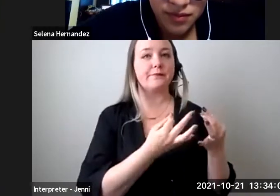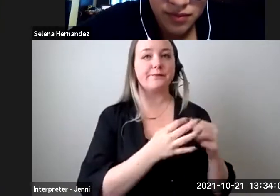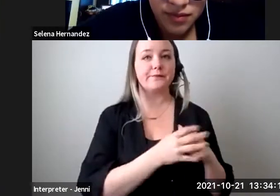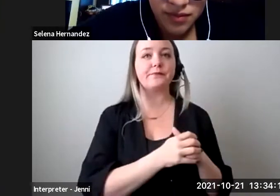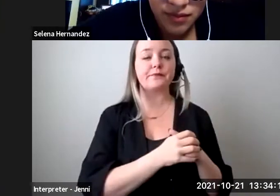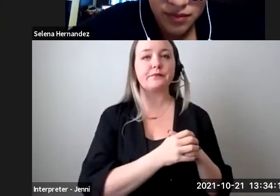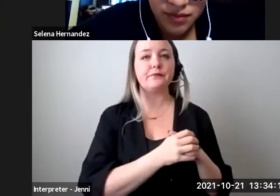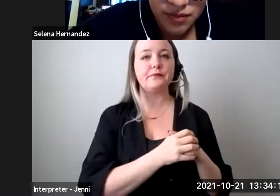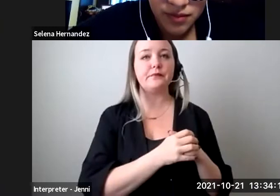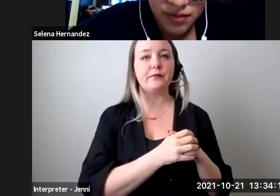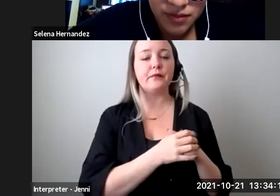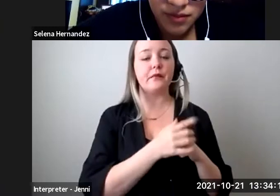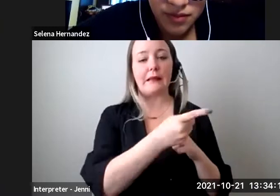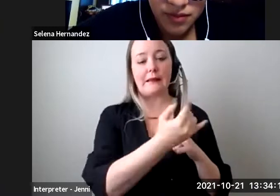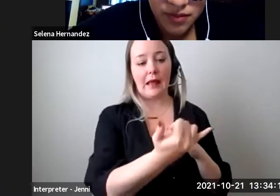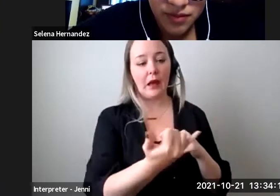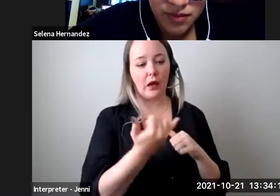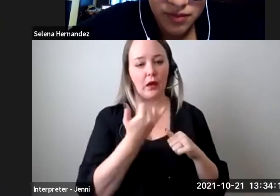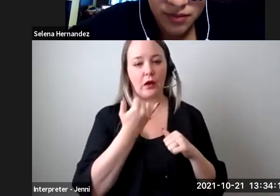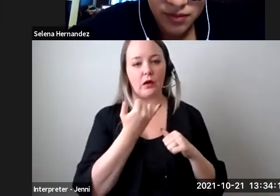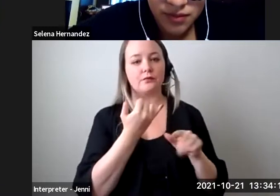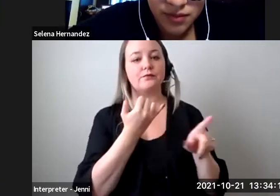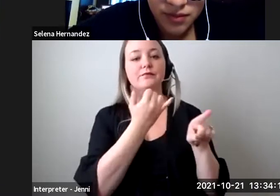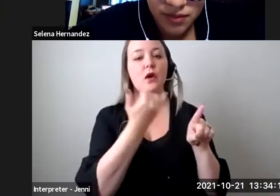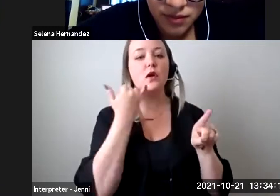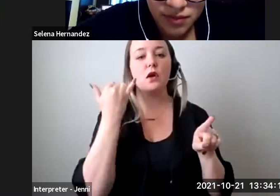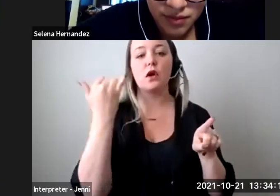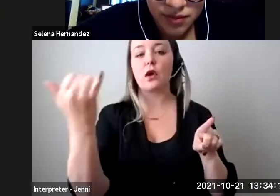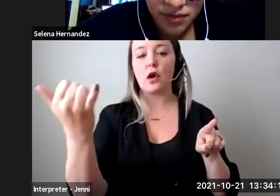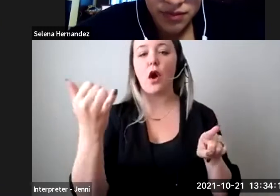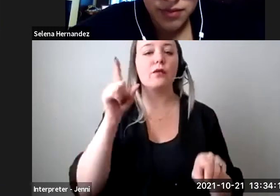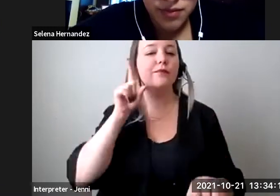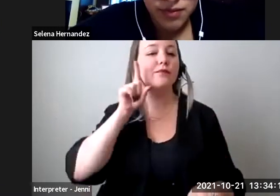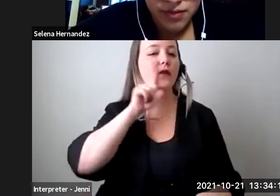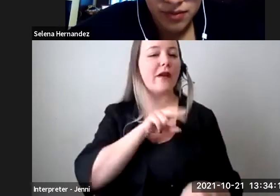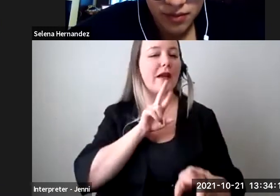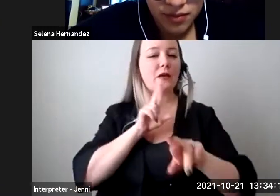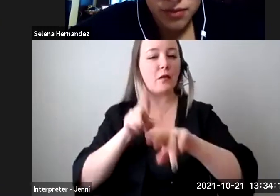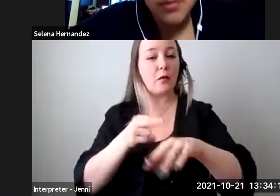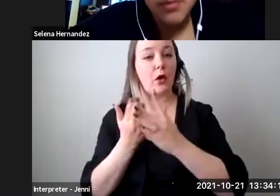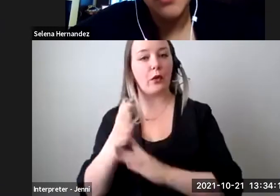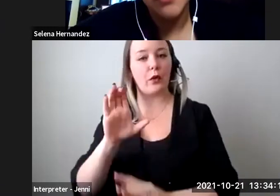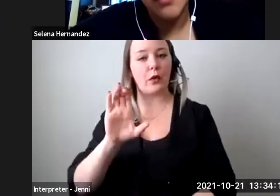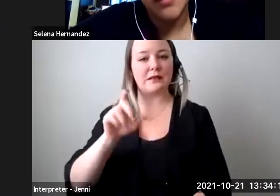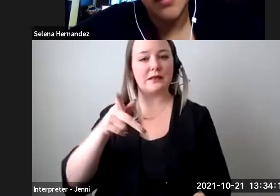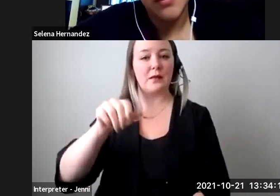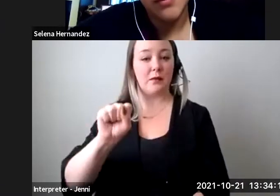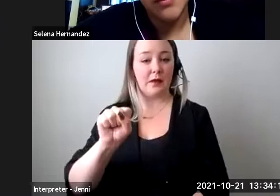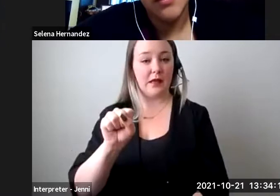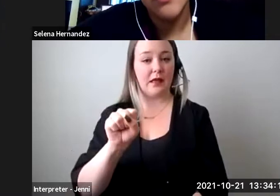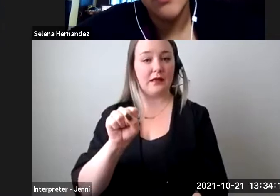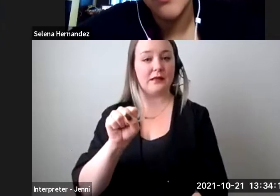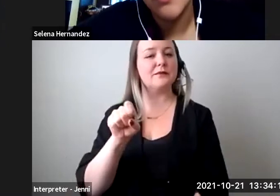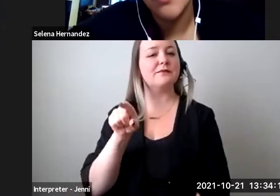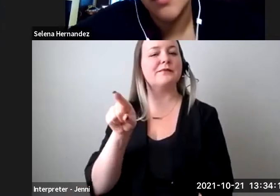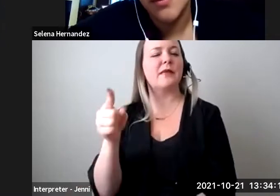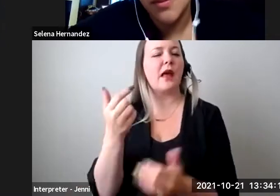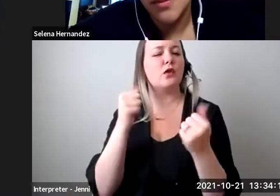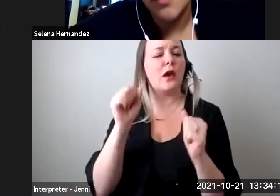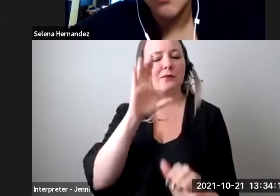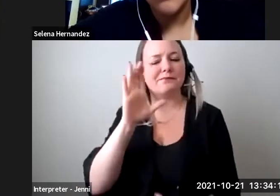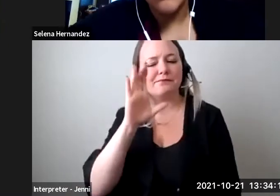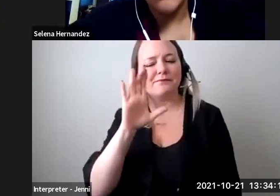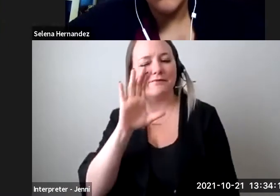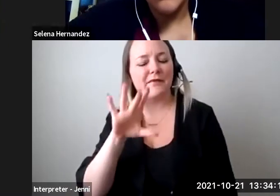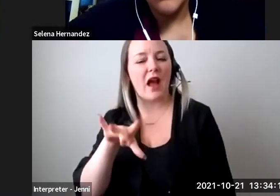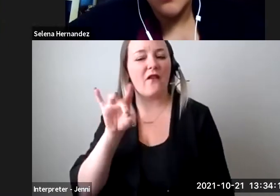they called in a false report with CPS. And when they did that, they was only trying to see where I was located